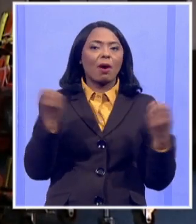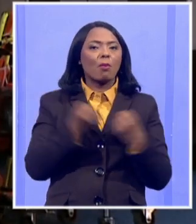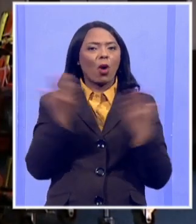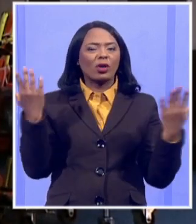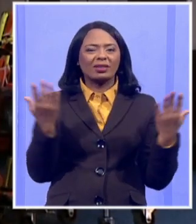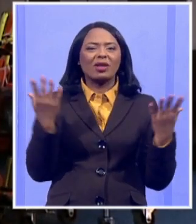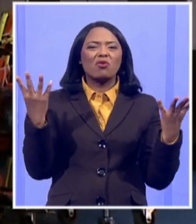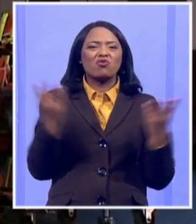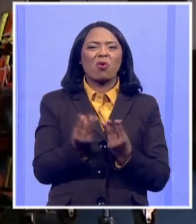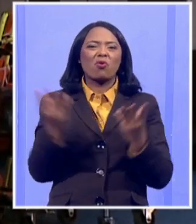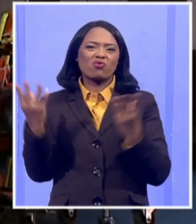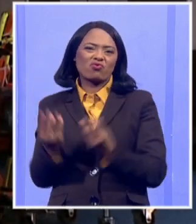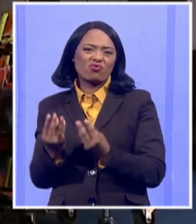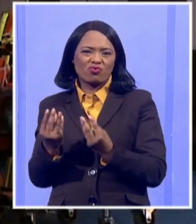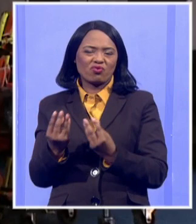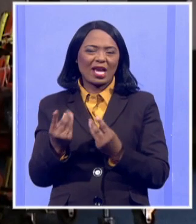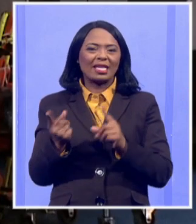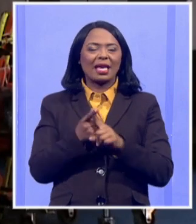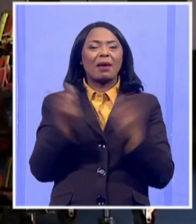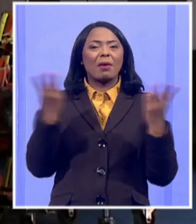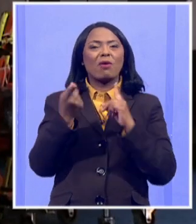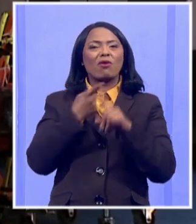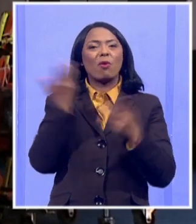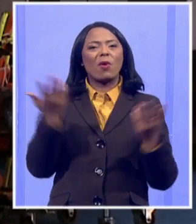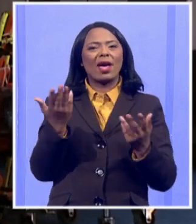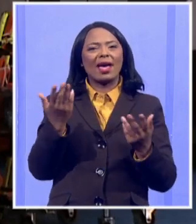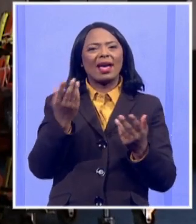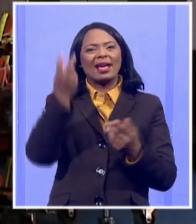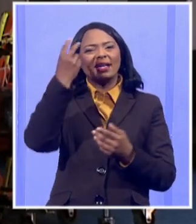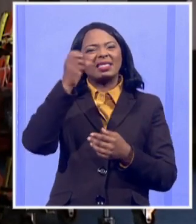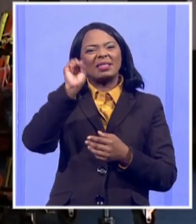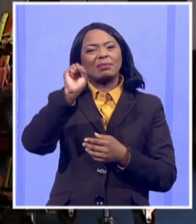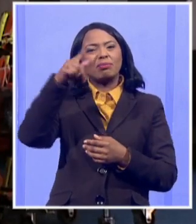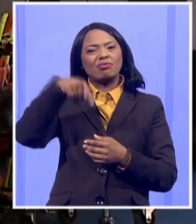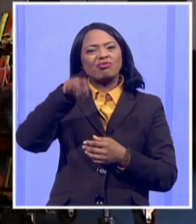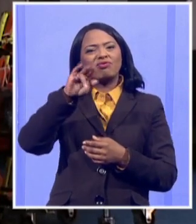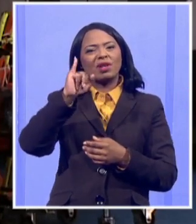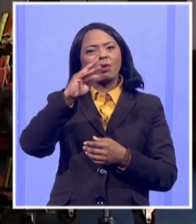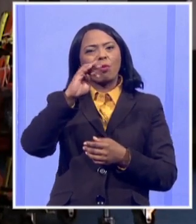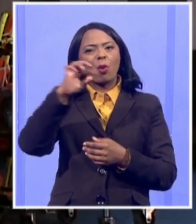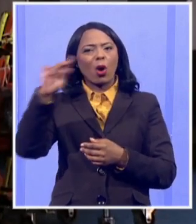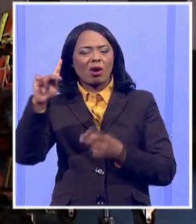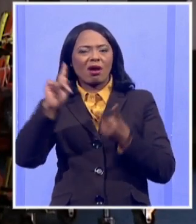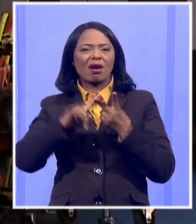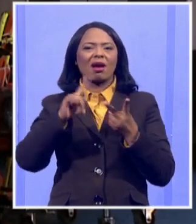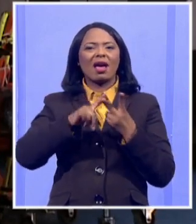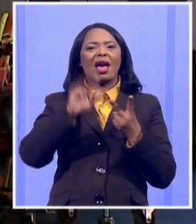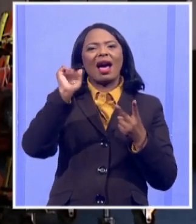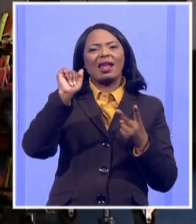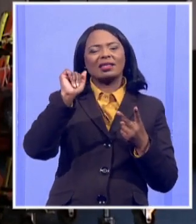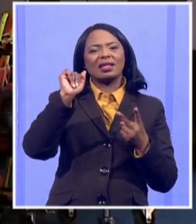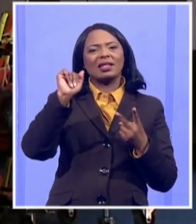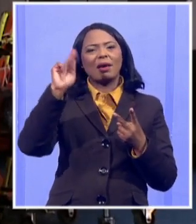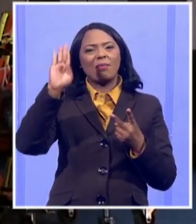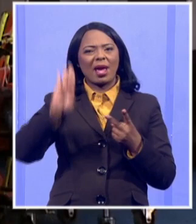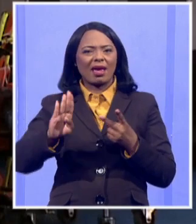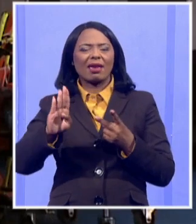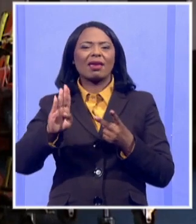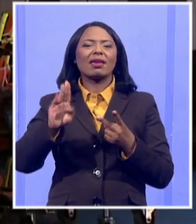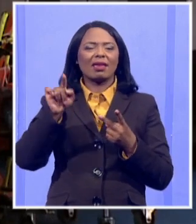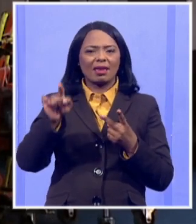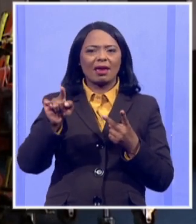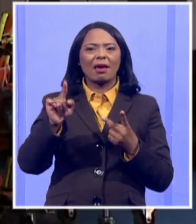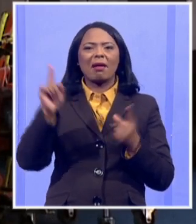come from Springbok, you have where people coming from Alexander Bay and other areas within the Namaqualand, passing